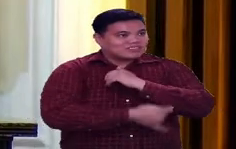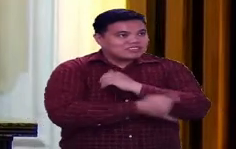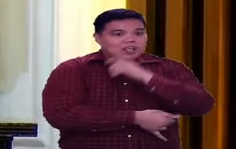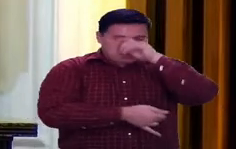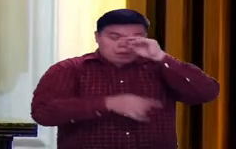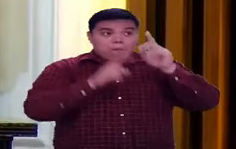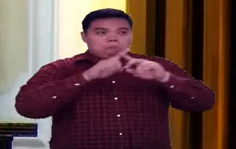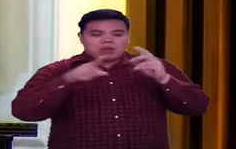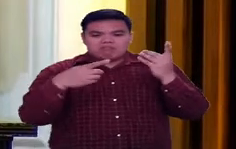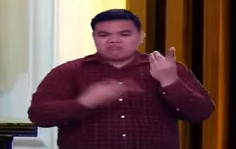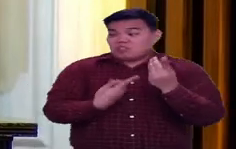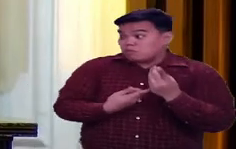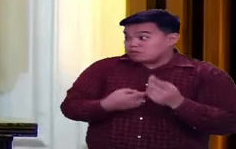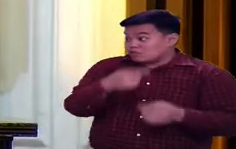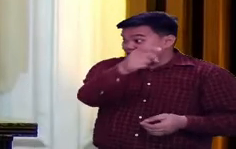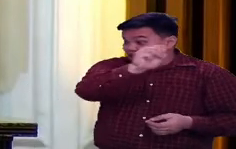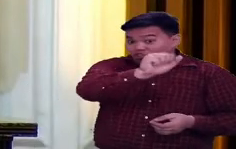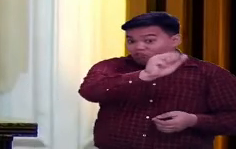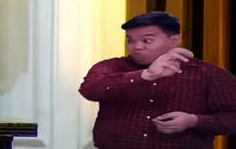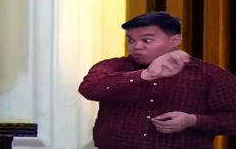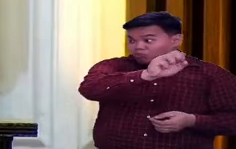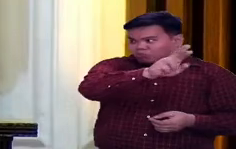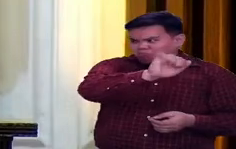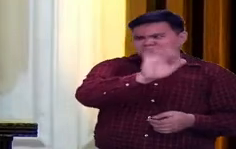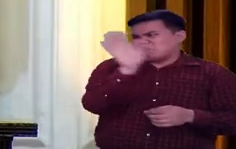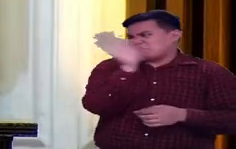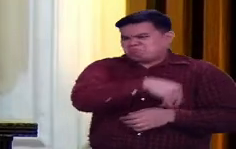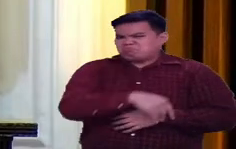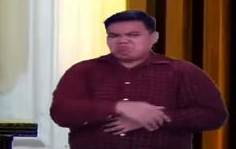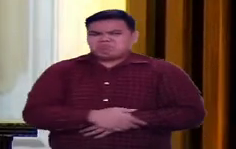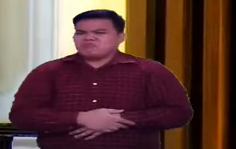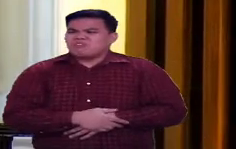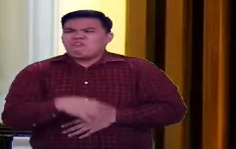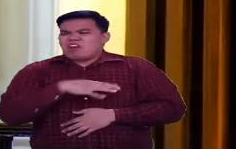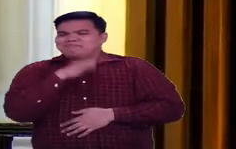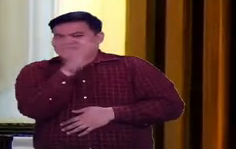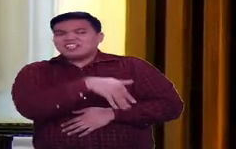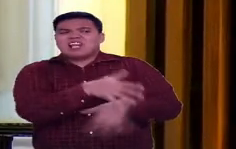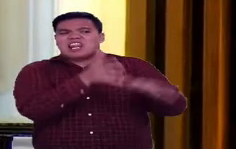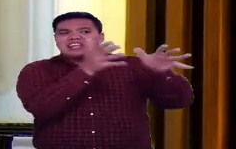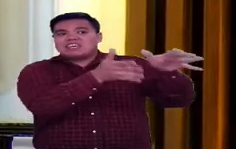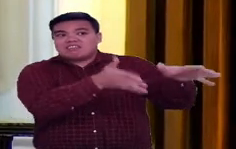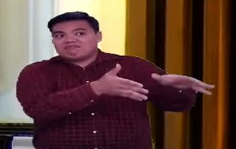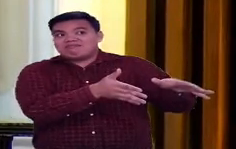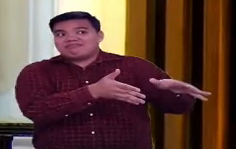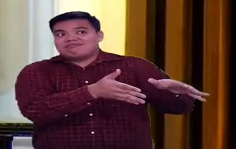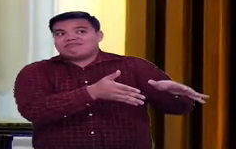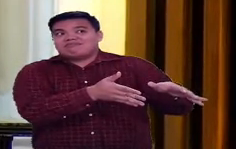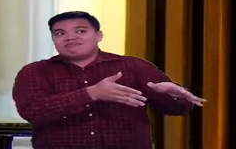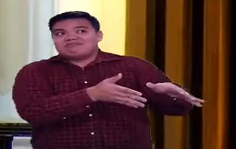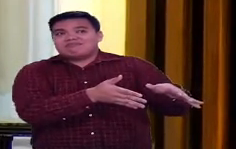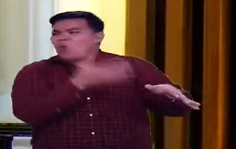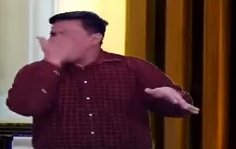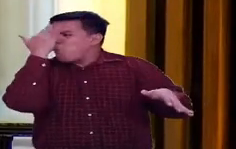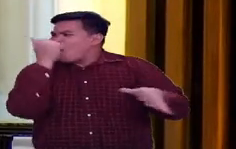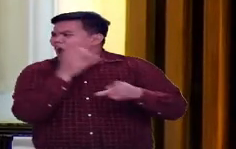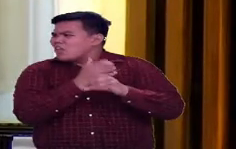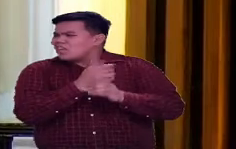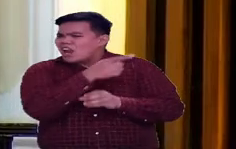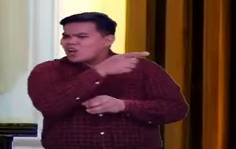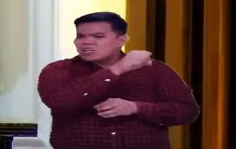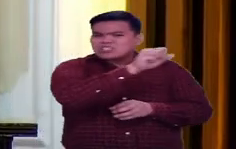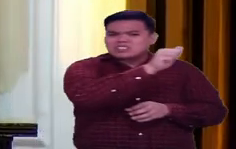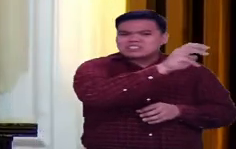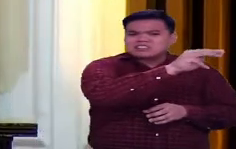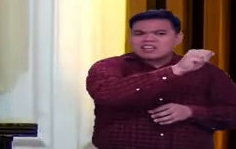really interested in those people. In fact, they wanted to postpone the harvest. Don't you need something to eat? Why should we care about these